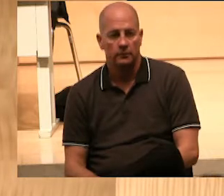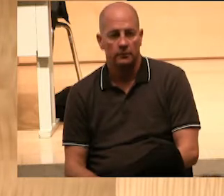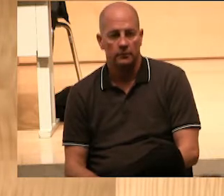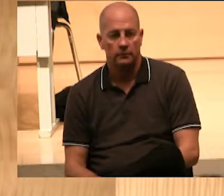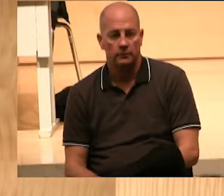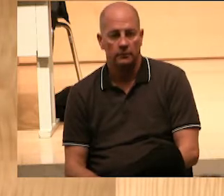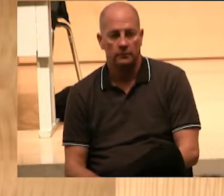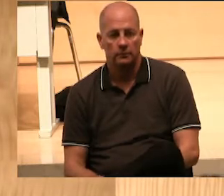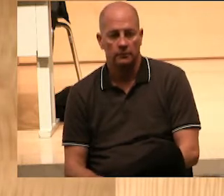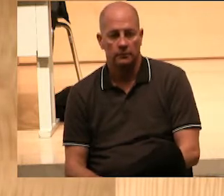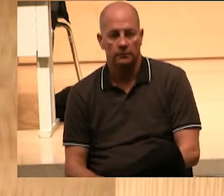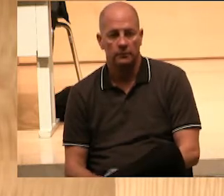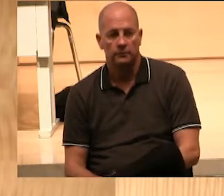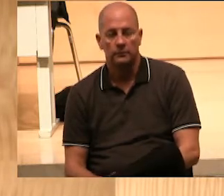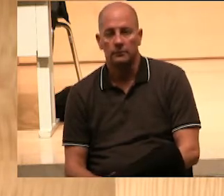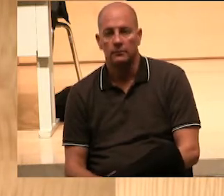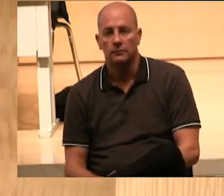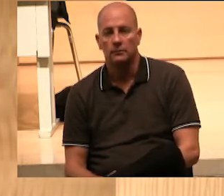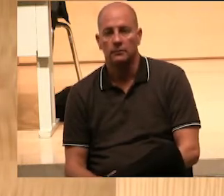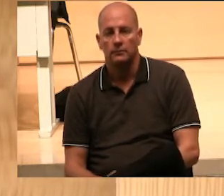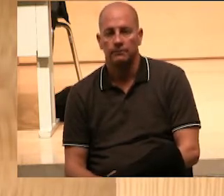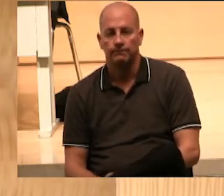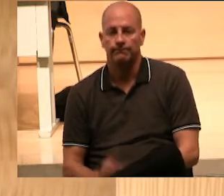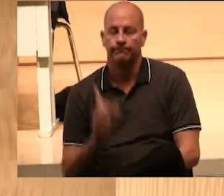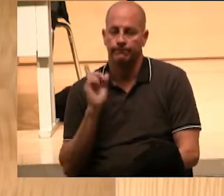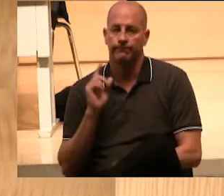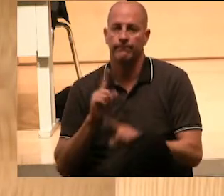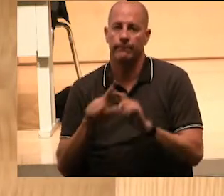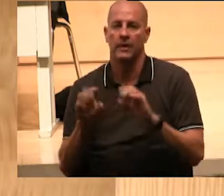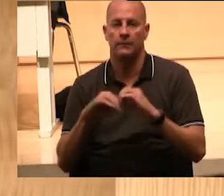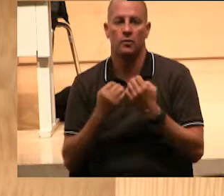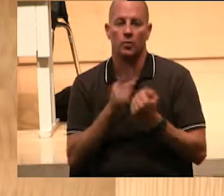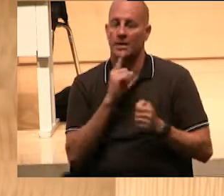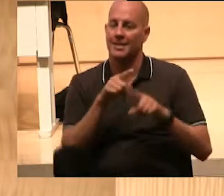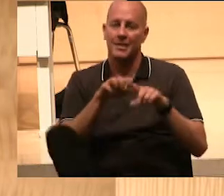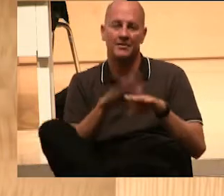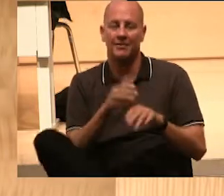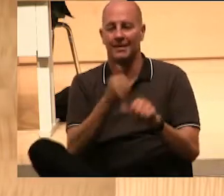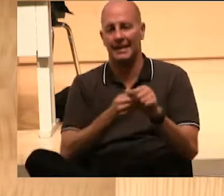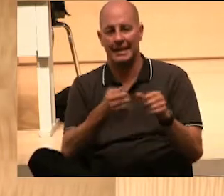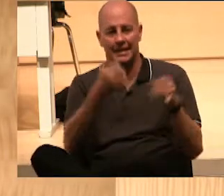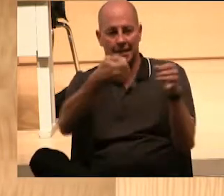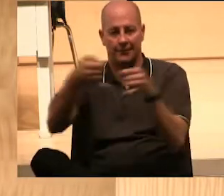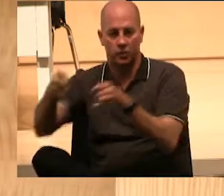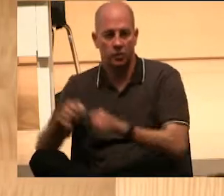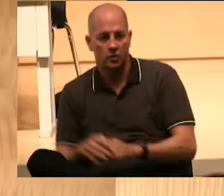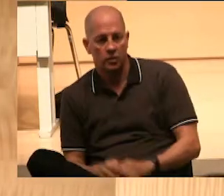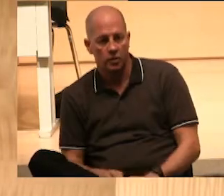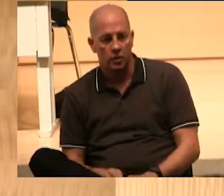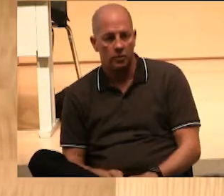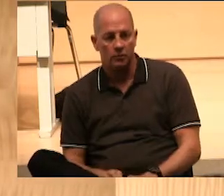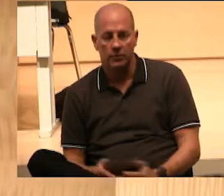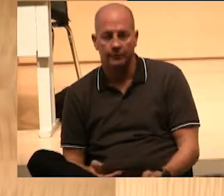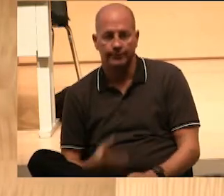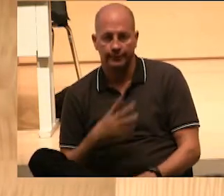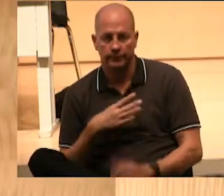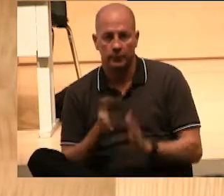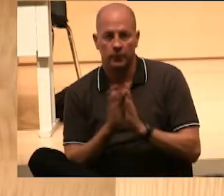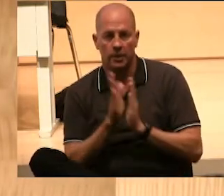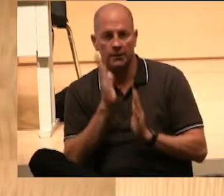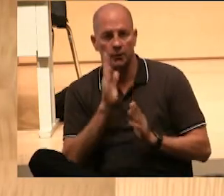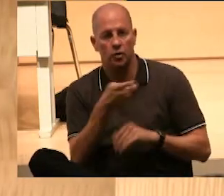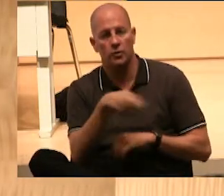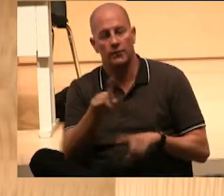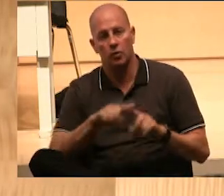Just kind of random examples of reasonable accommodation, because again, it depends on each person and who you're working with. So there can be requests to be transferred to a